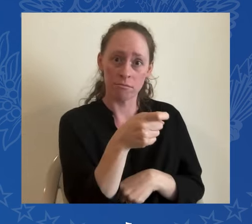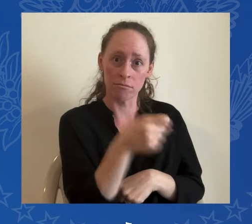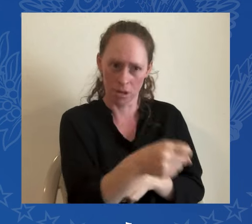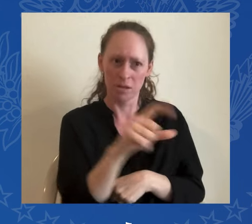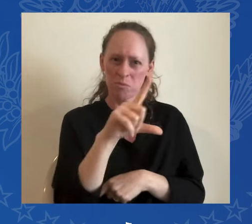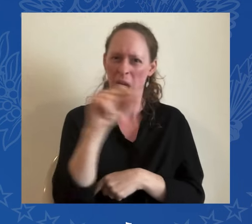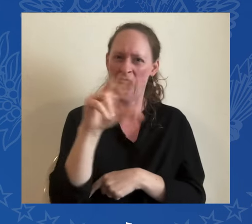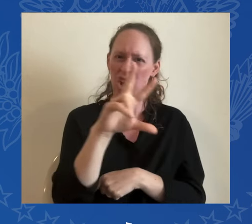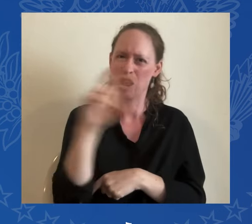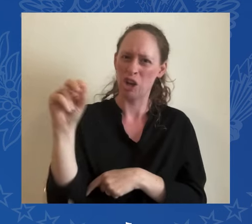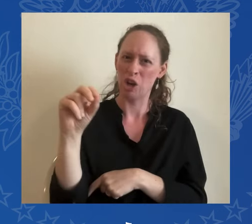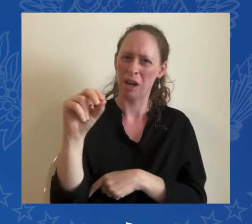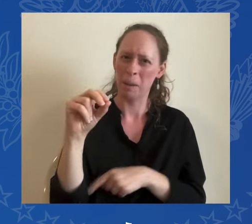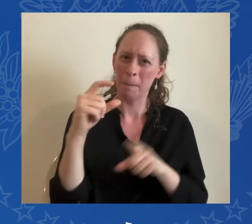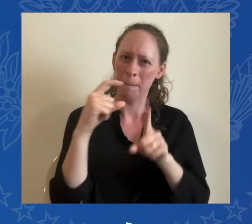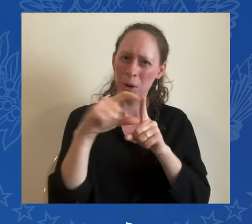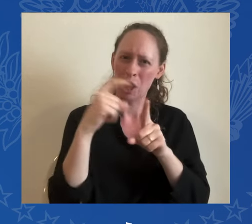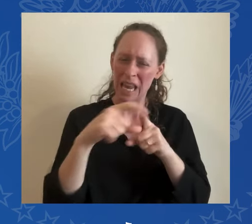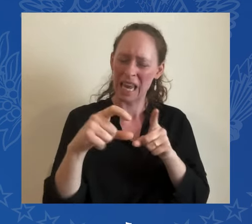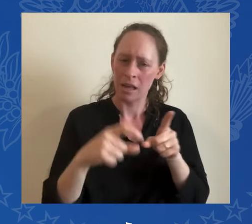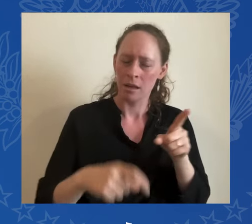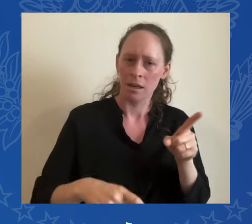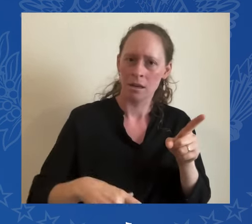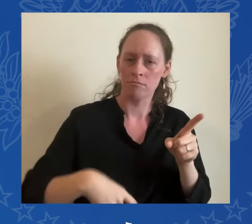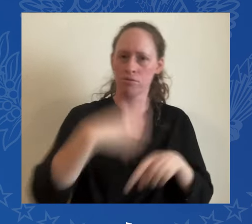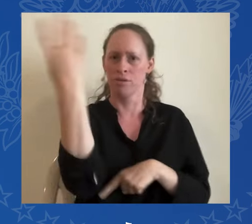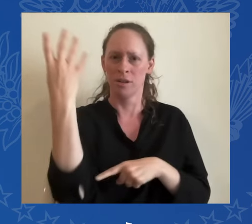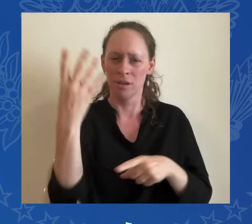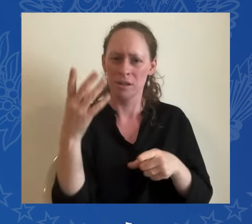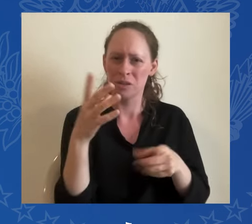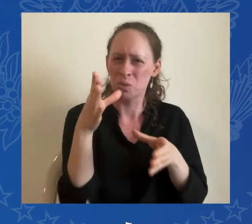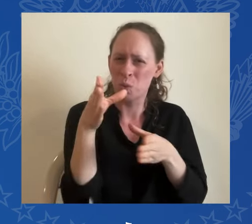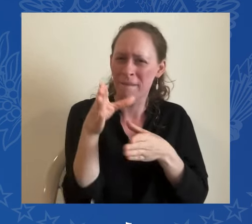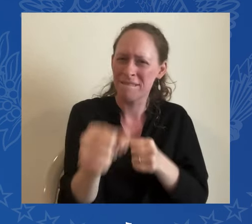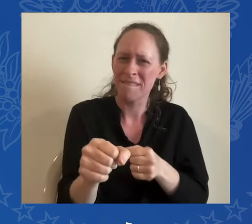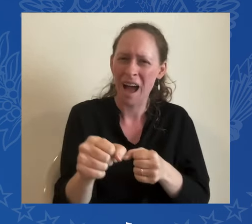#1 killer. The #1 killer of children in America, guns.